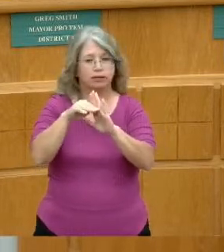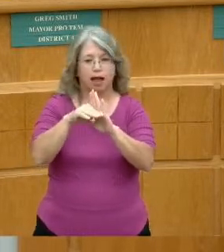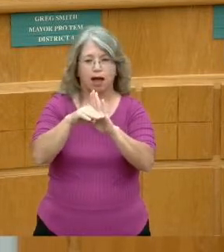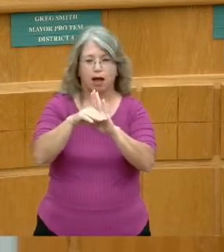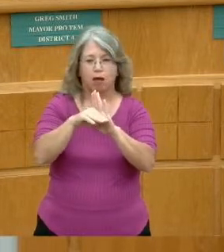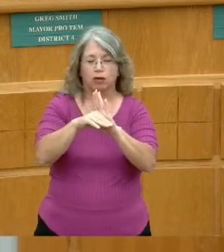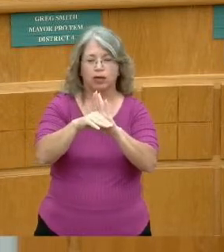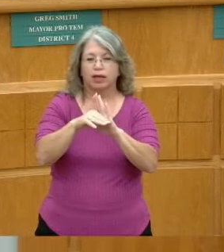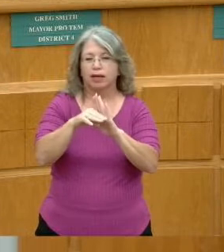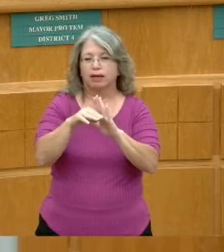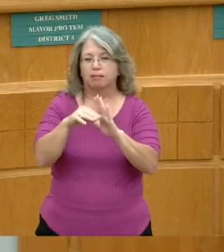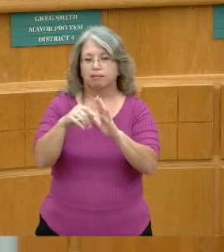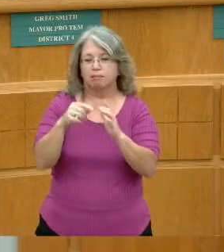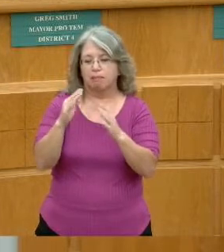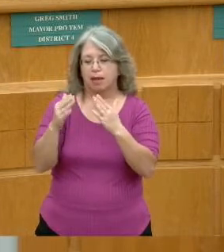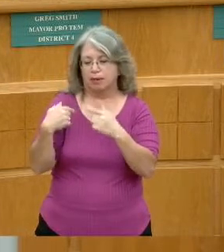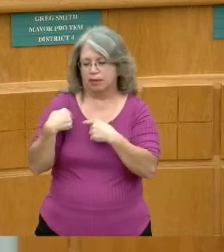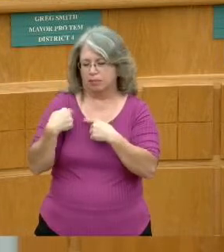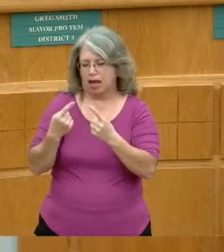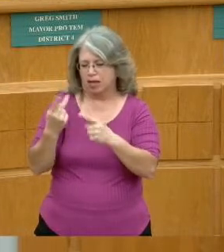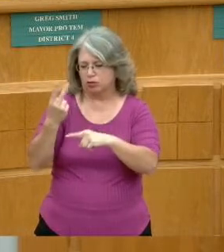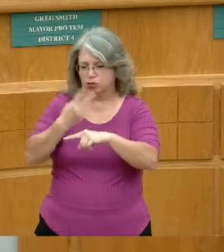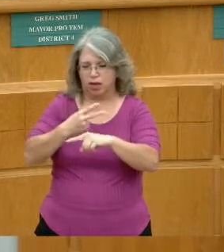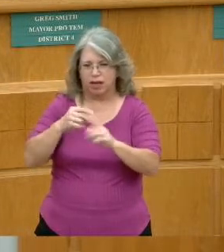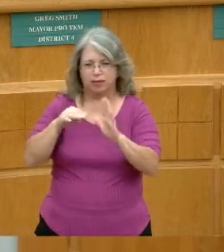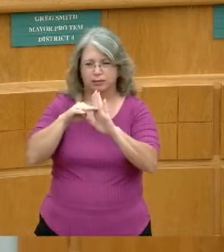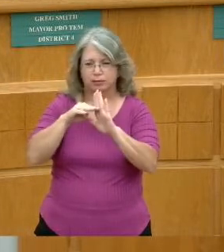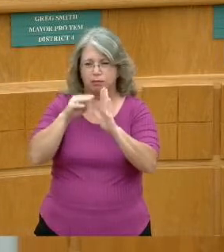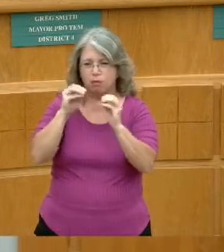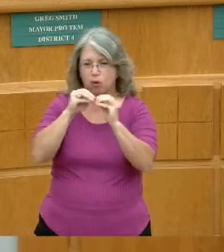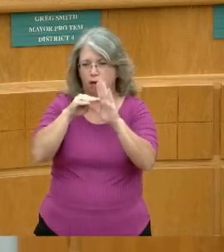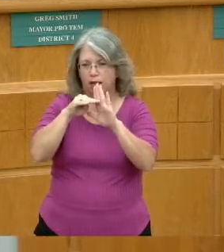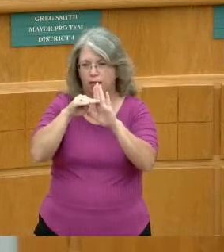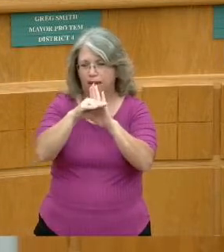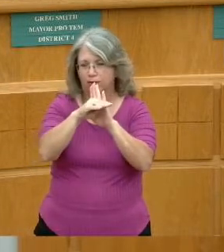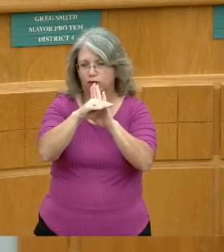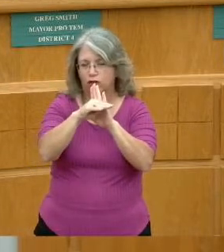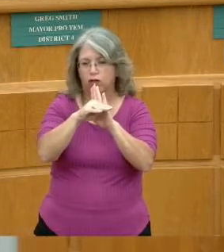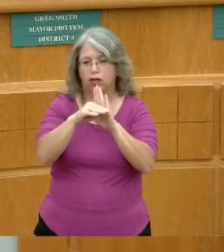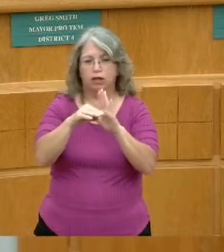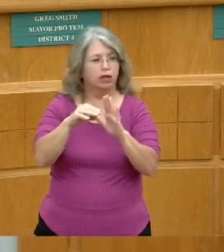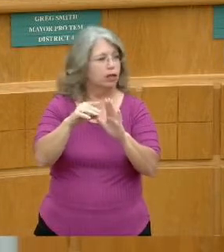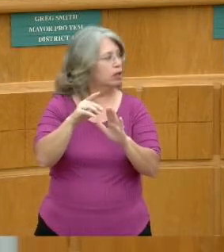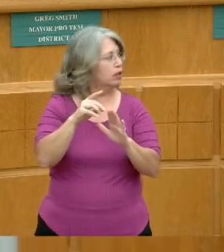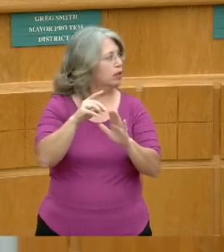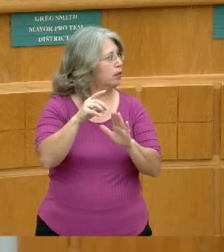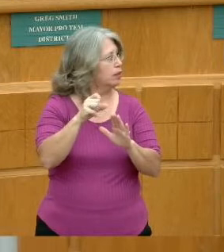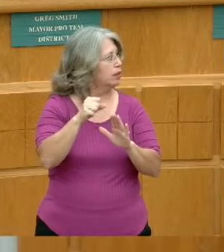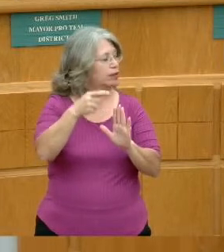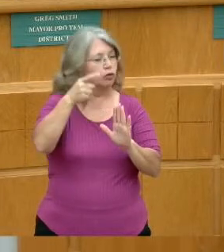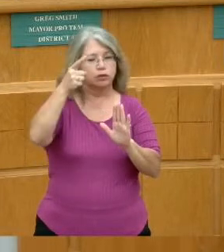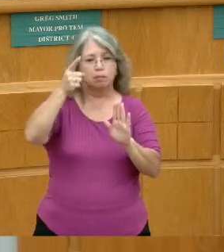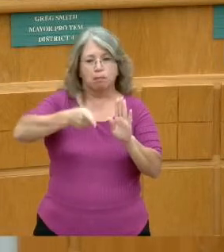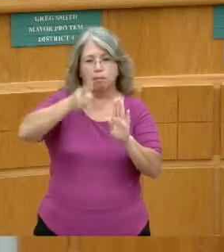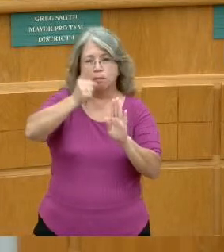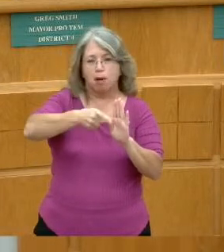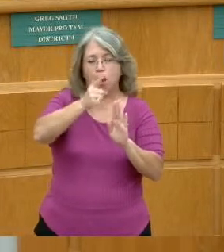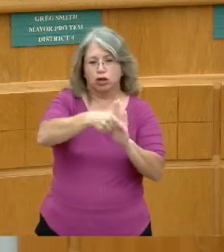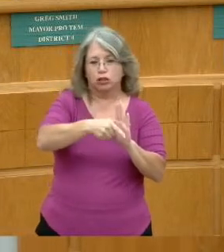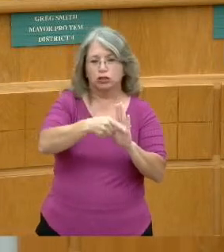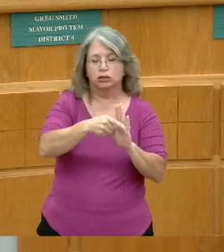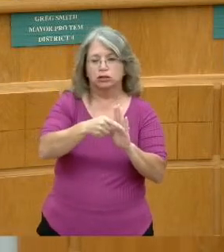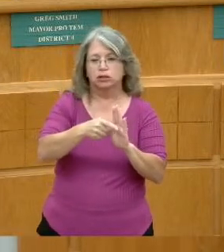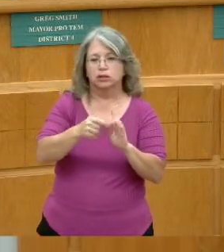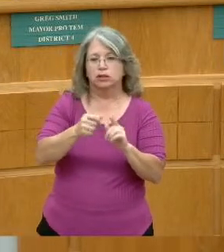off slightly below 1. The bars that you see on here, they're credible bars. Don't think about it the way you think about normal